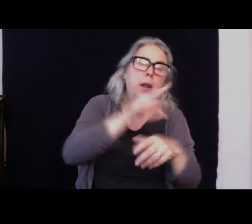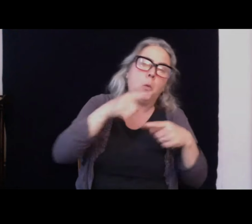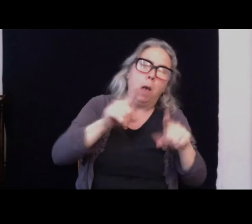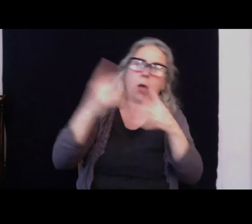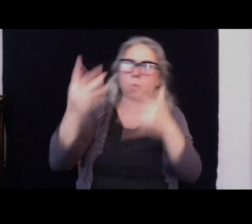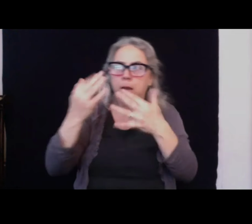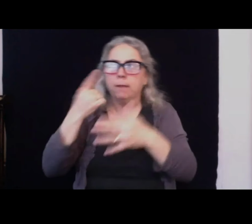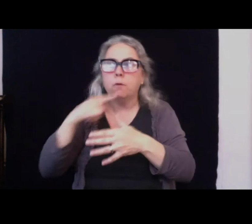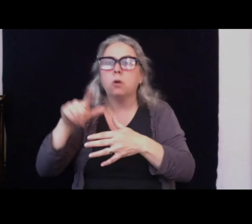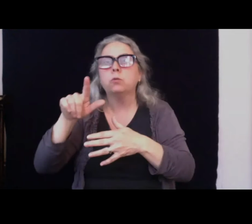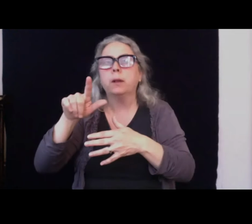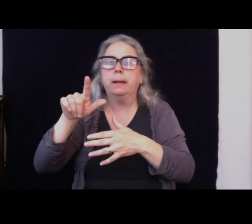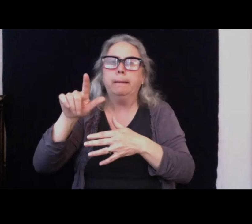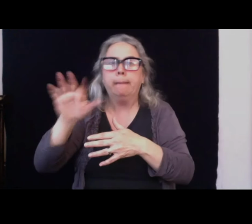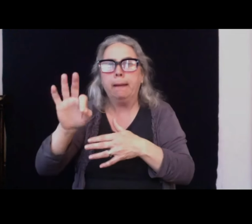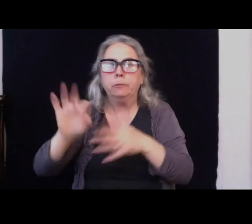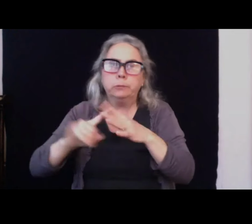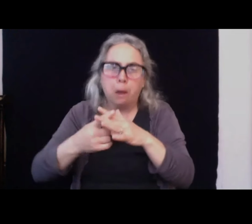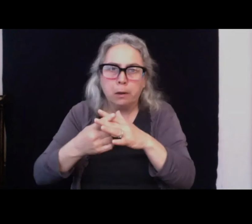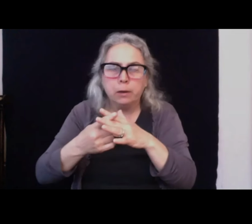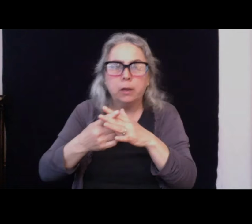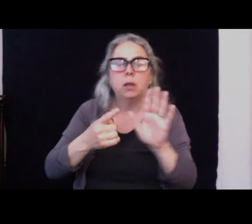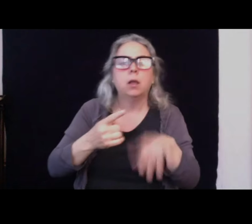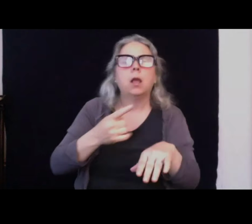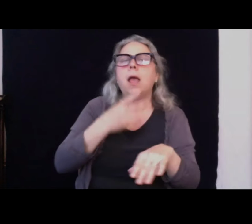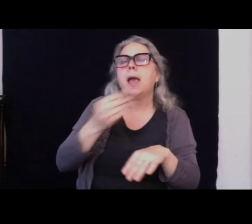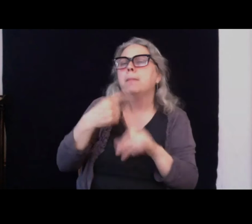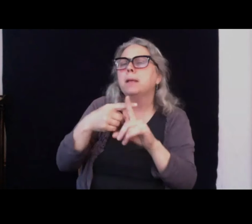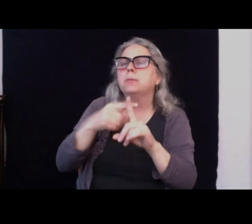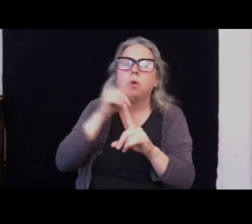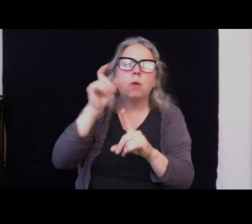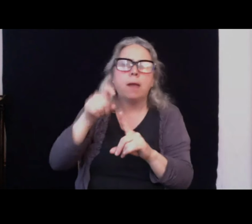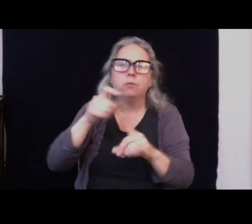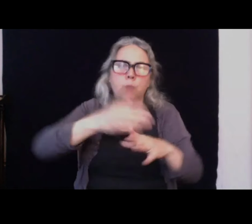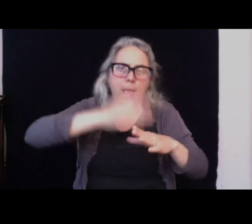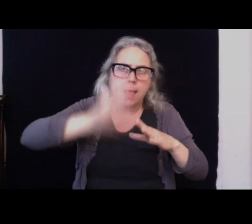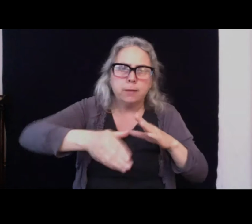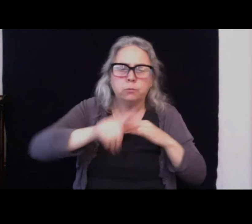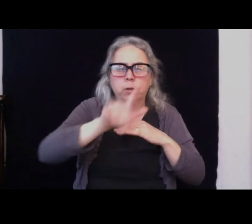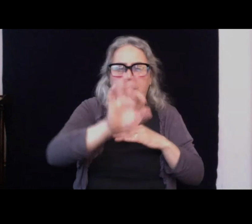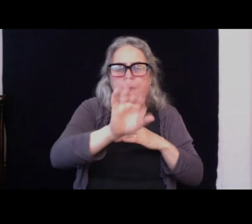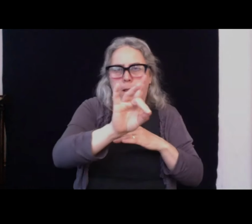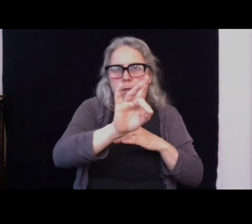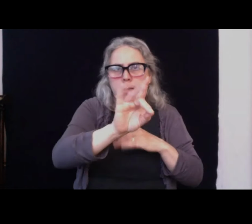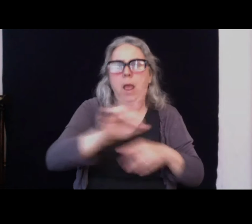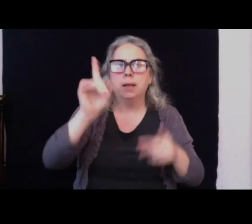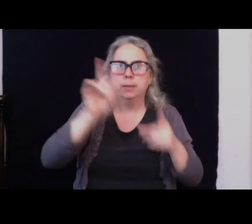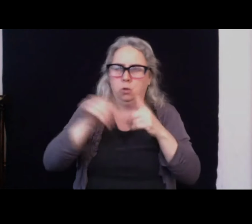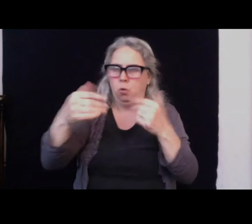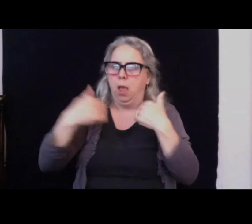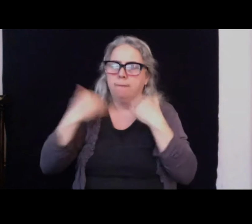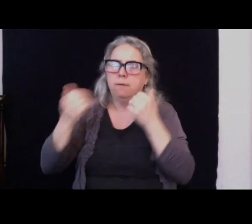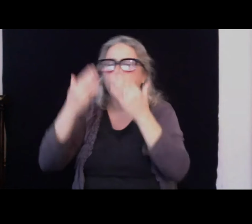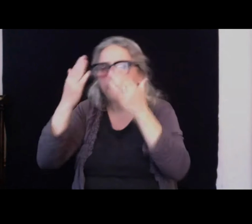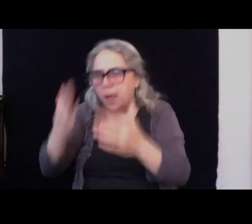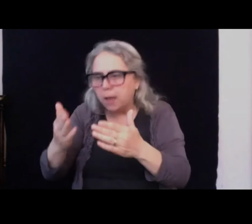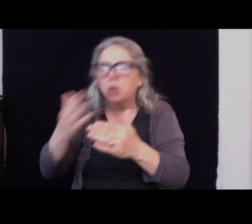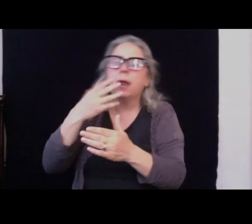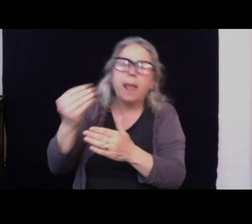29. Yeah, and you don't have to end 28 until you have a provider and